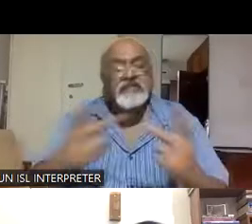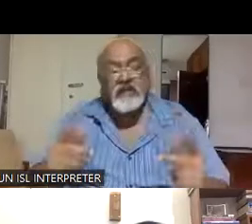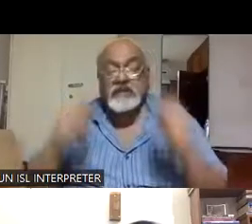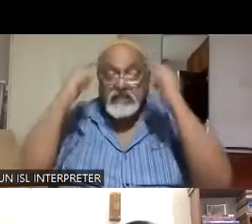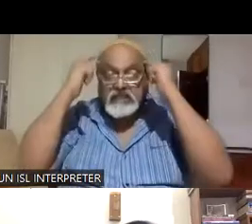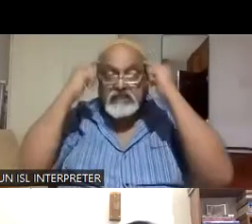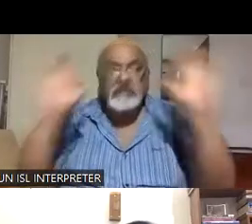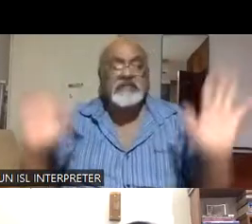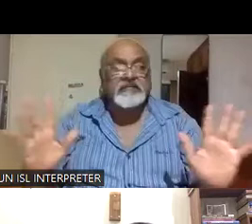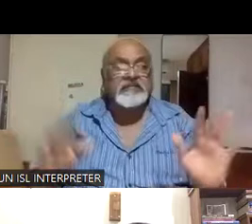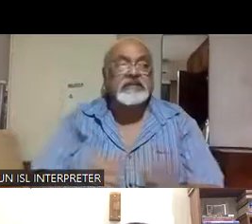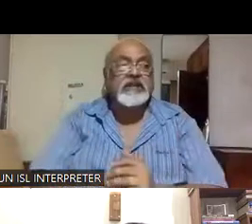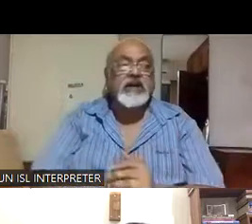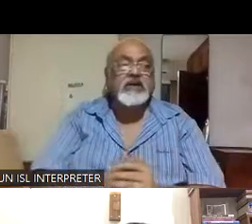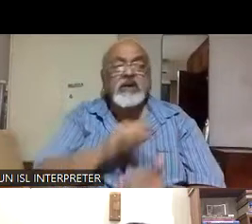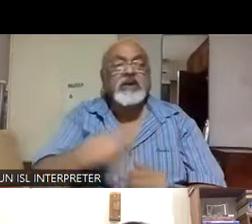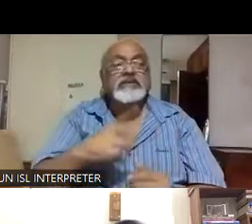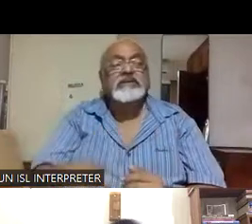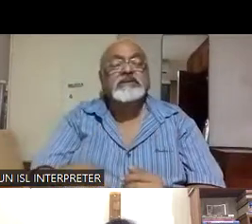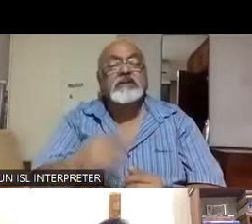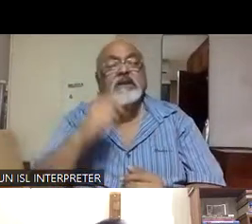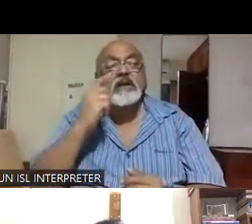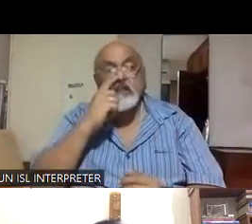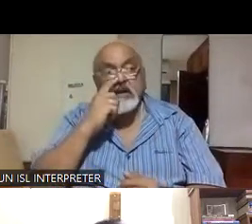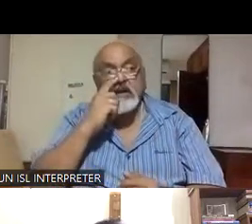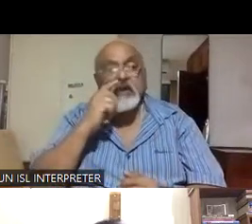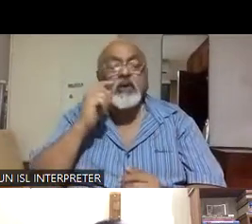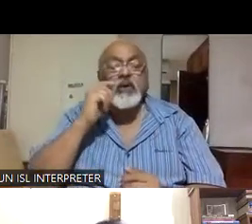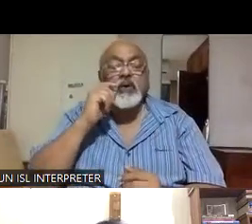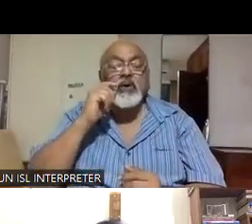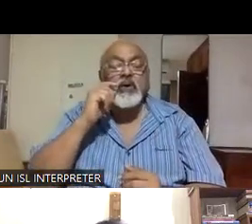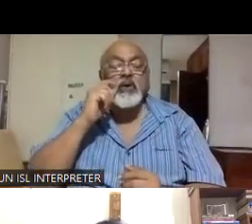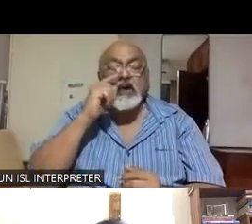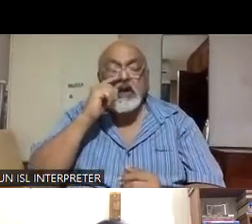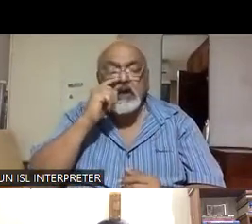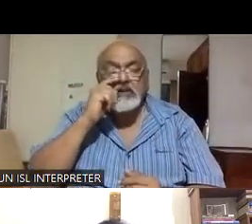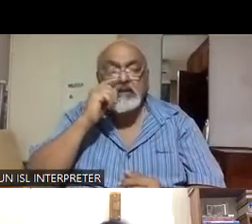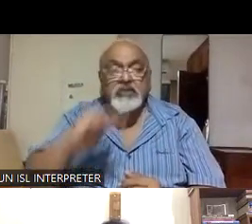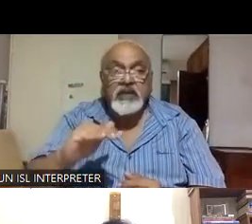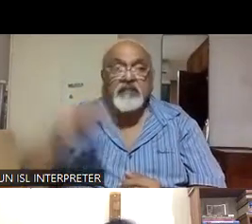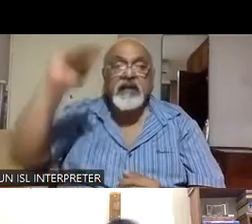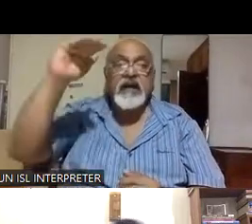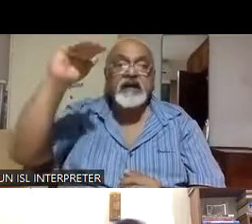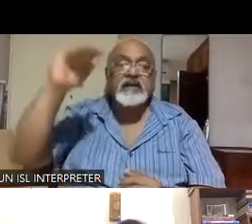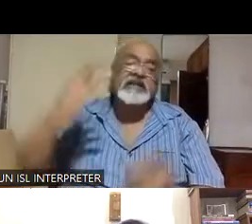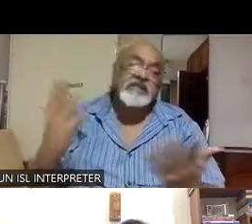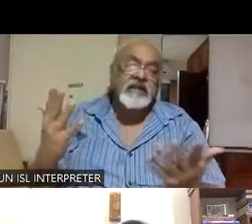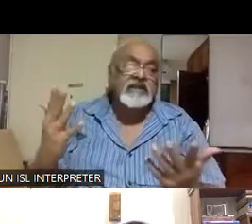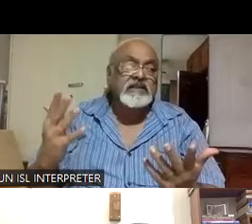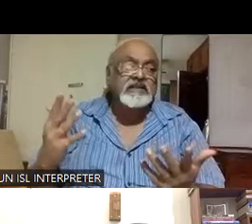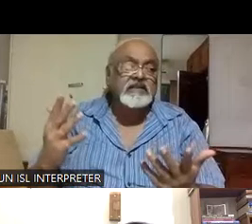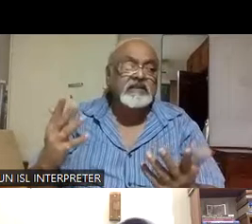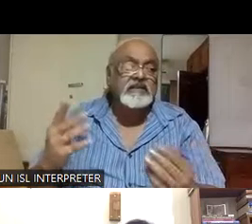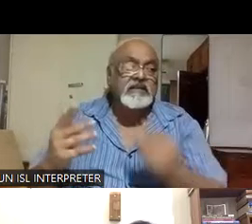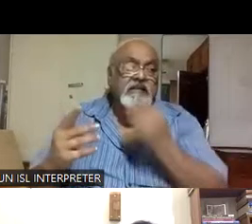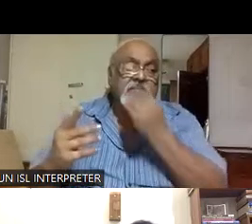and girl child with disability, what is here happening? The UNESCO report says in 2019 that